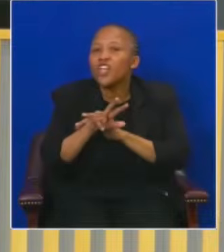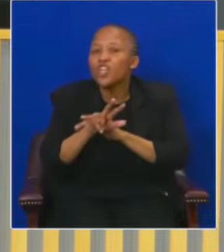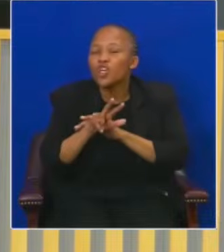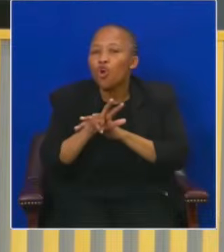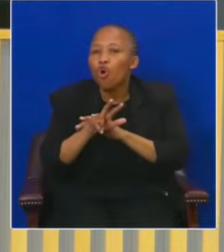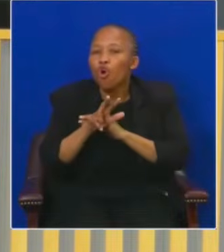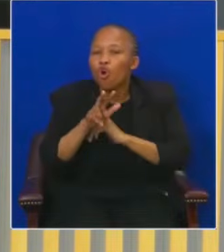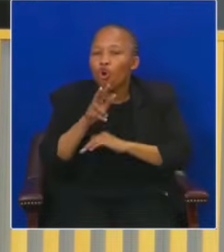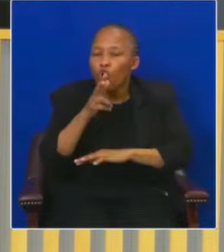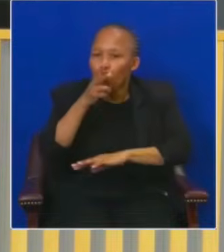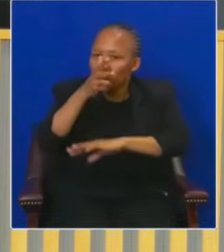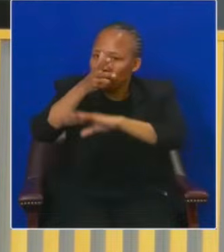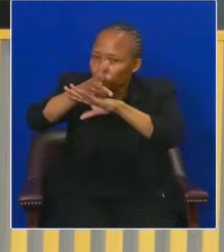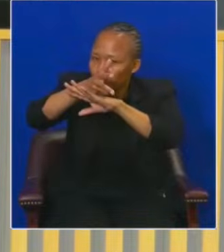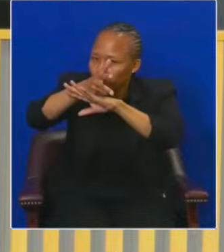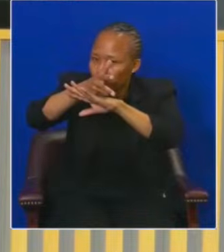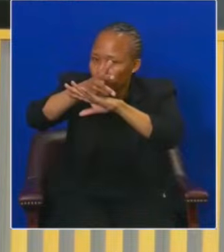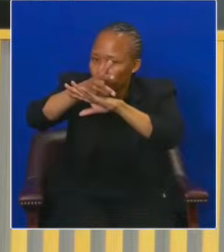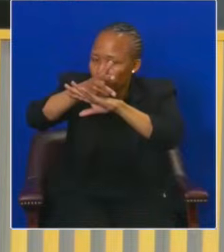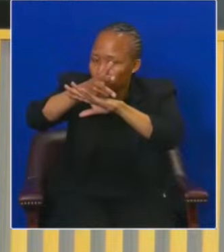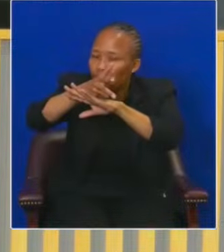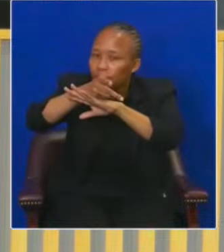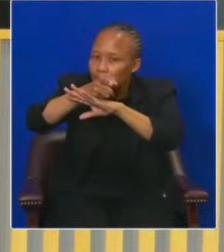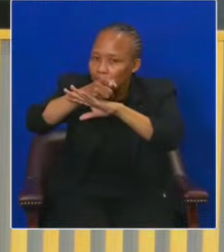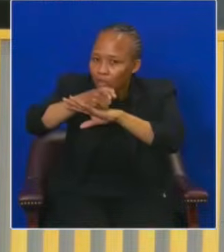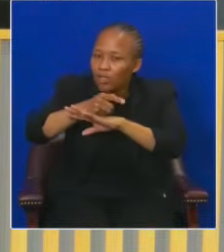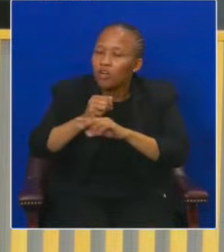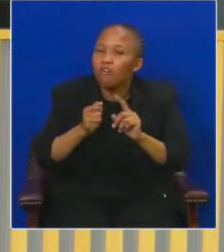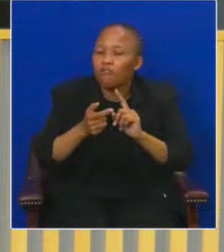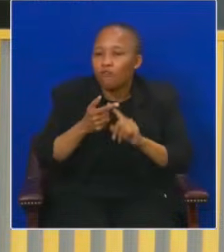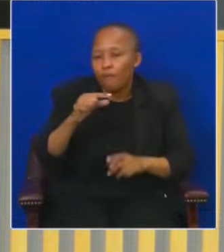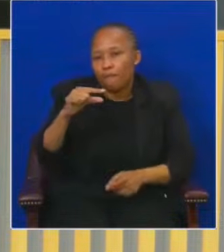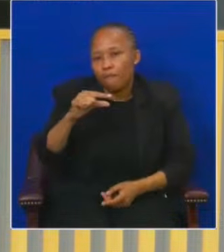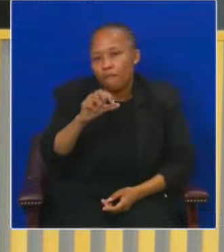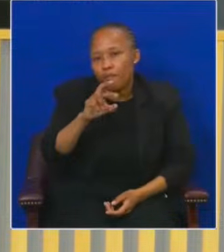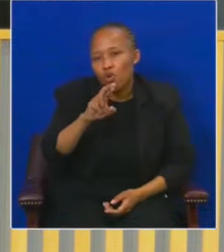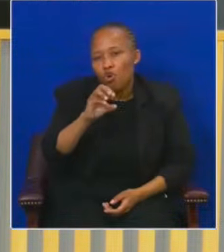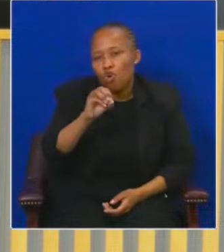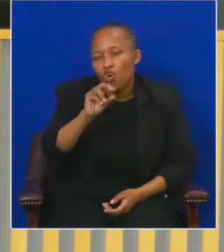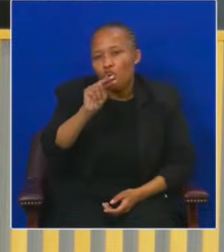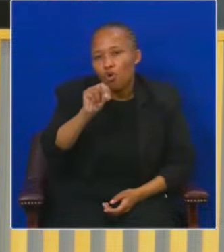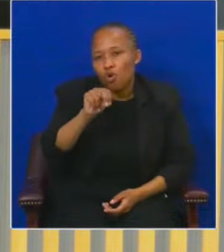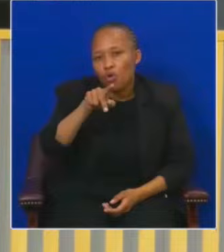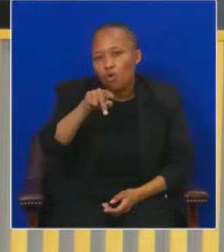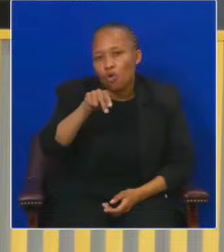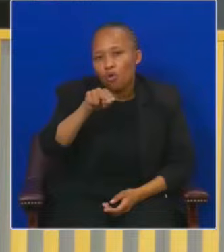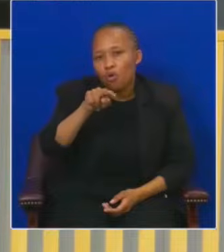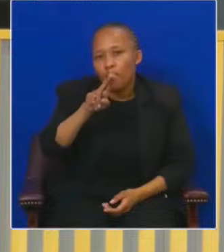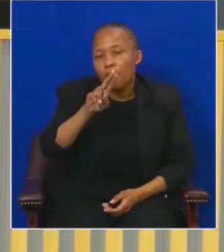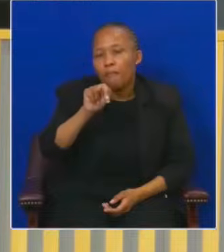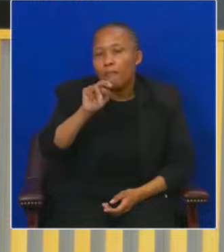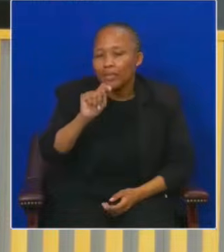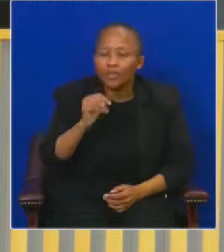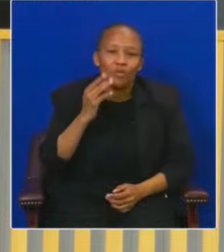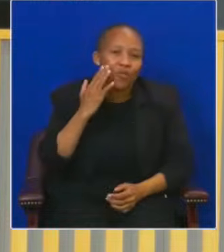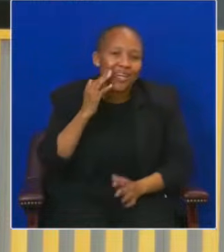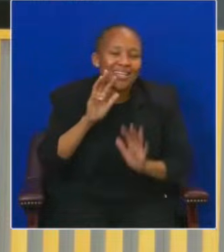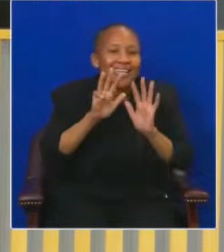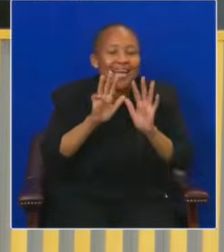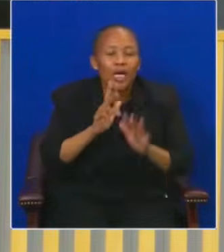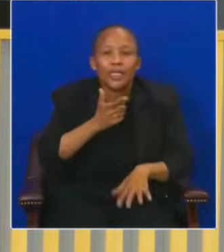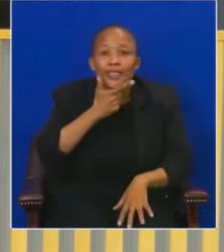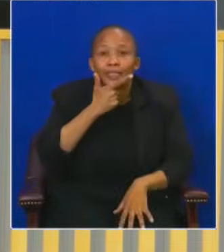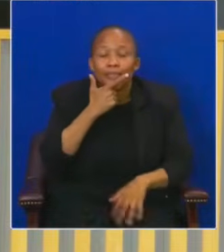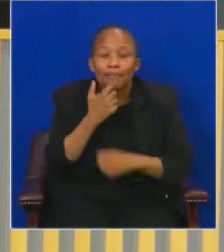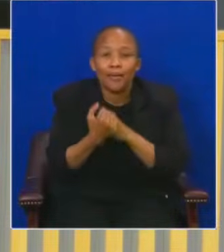prison on the date 9th December 2024, which was a